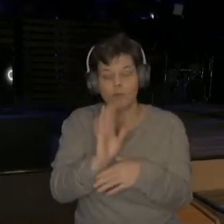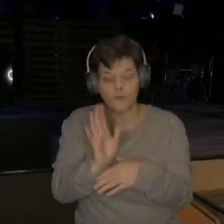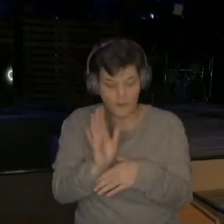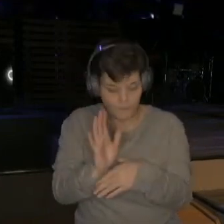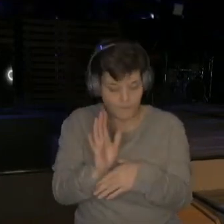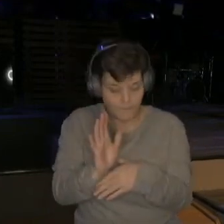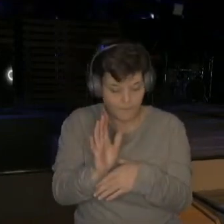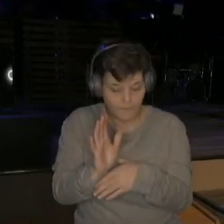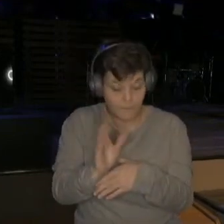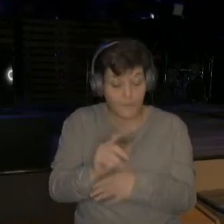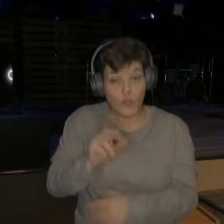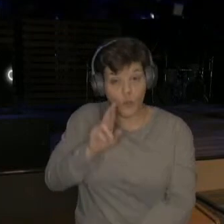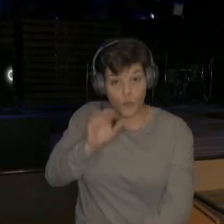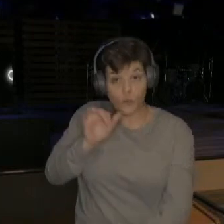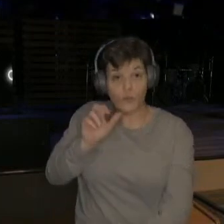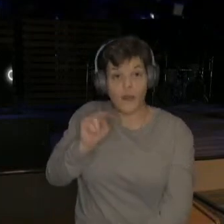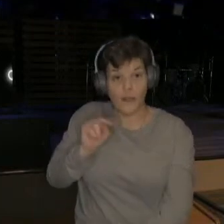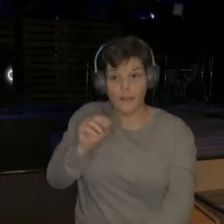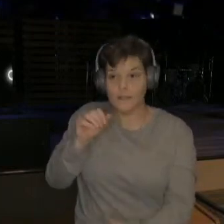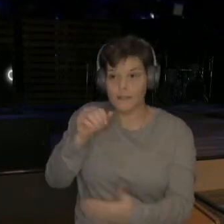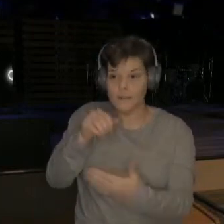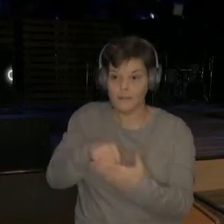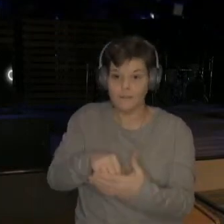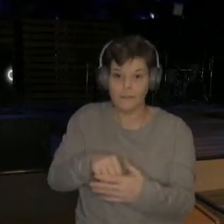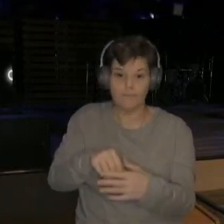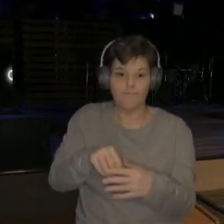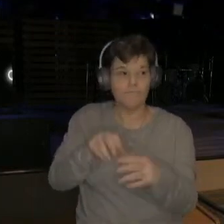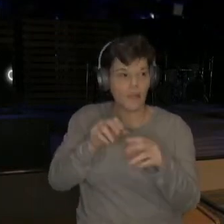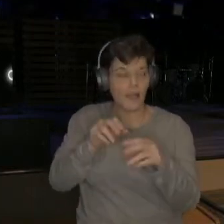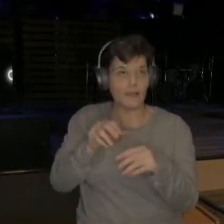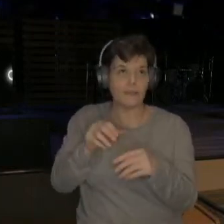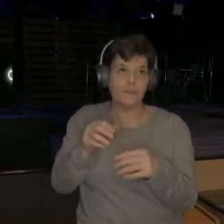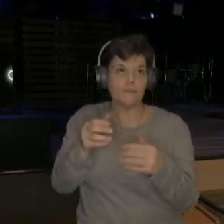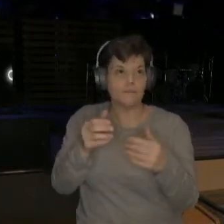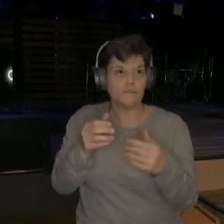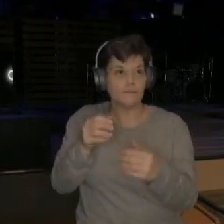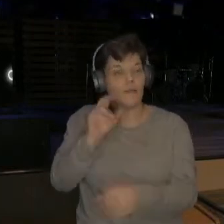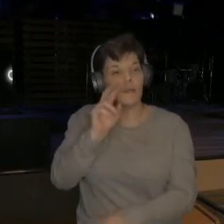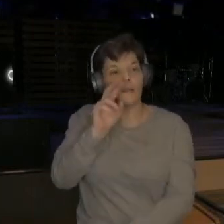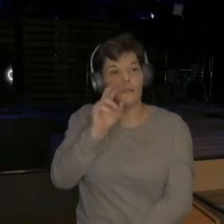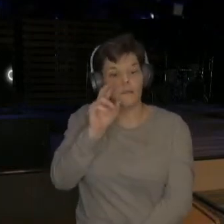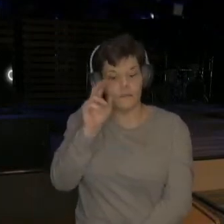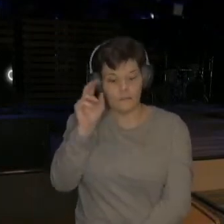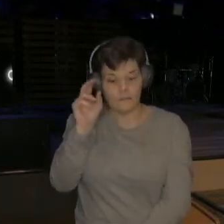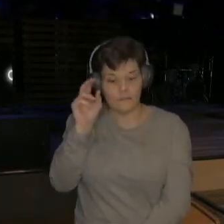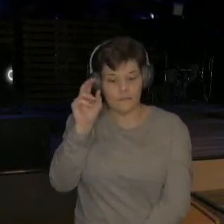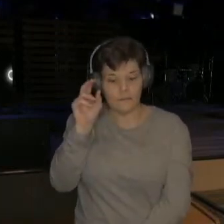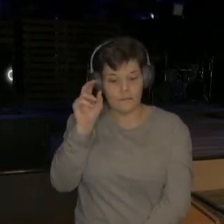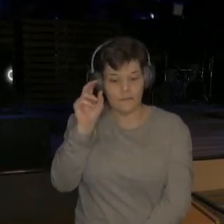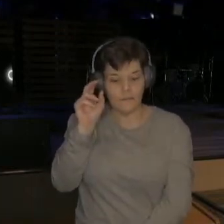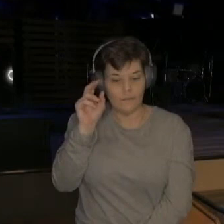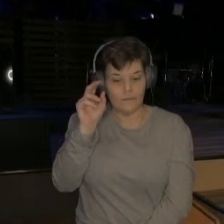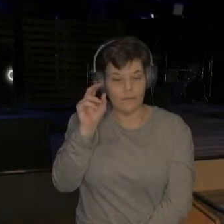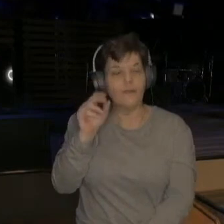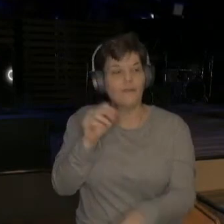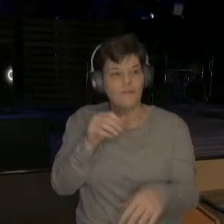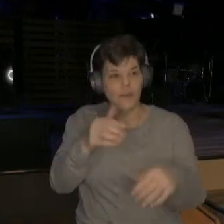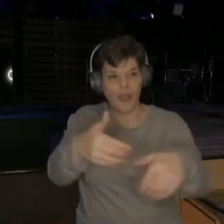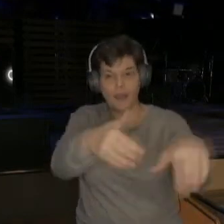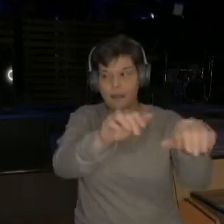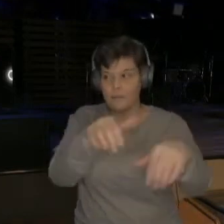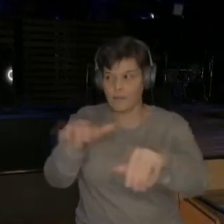They're at the Normandy Cemetery overlooking Omaha Beach with his family standing